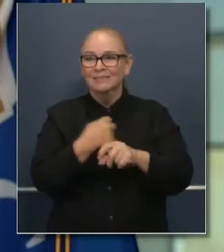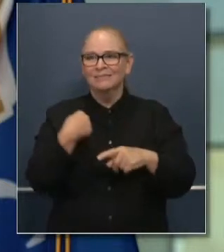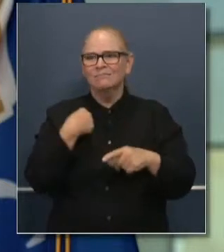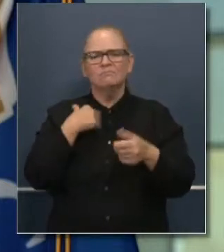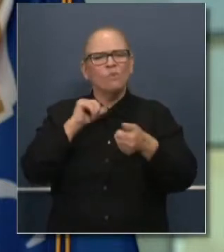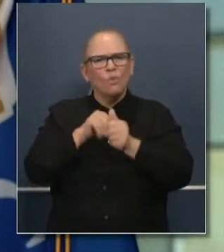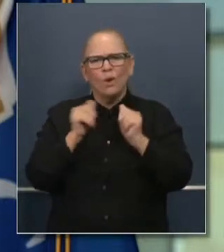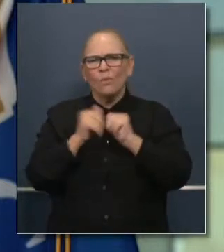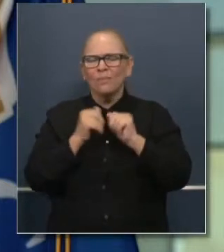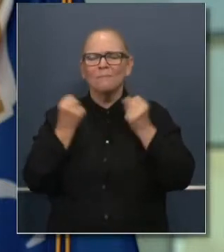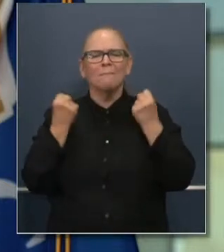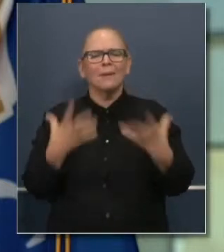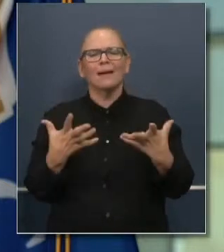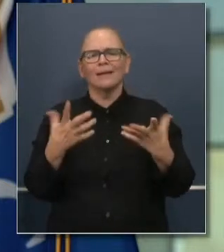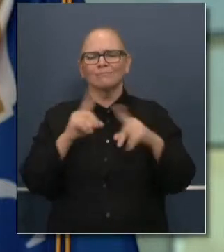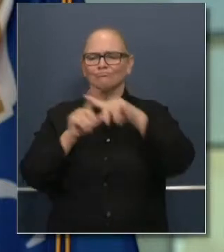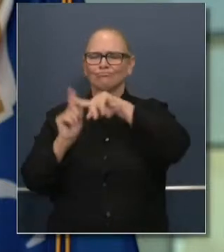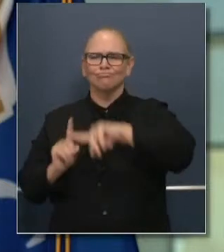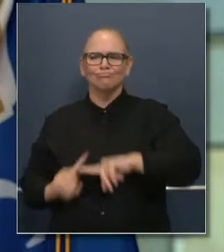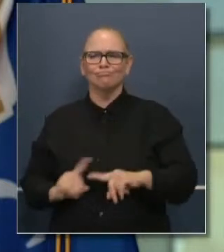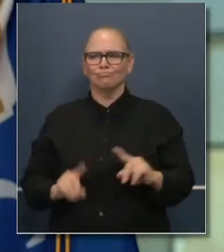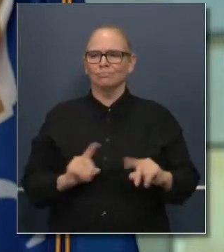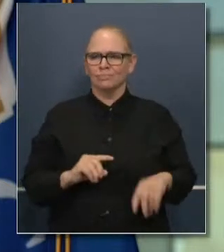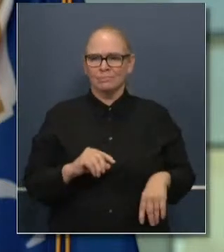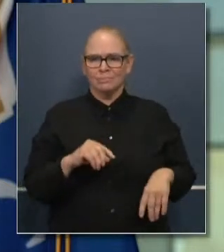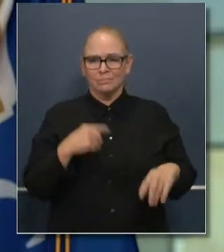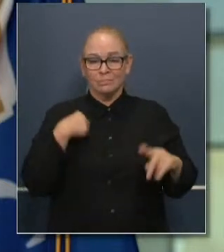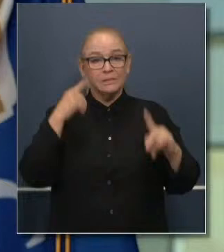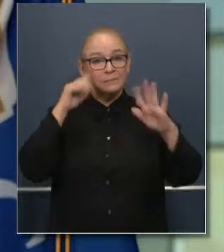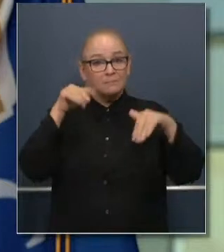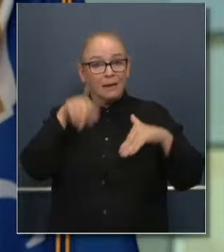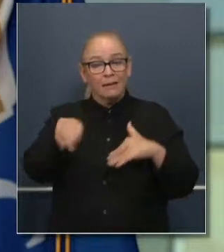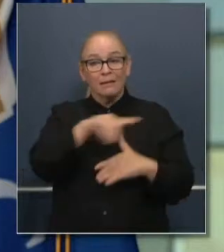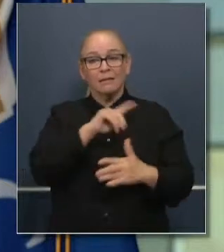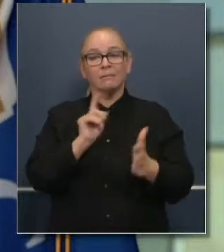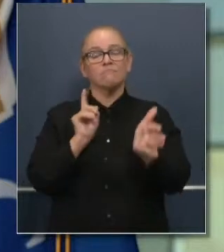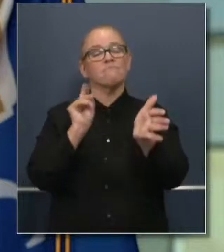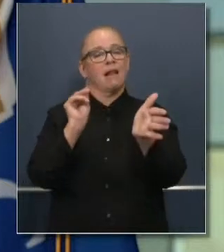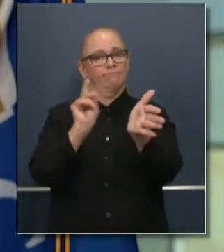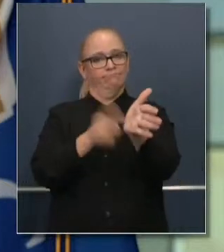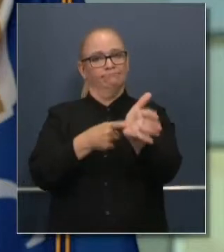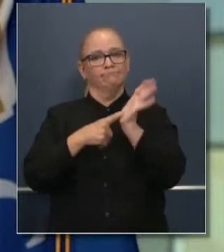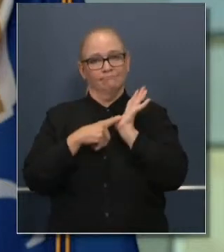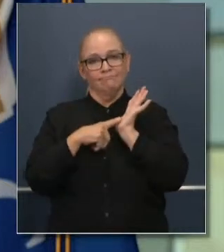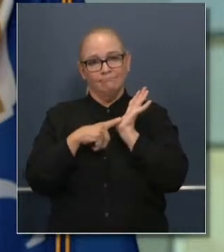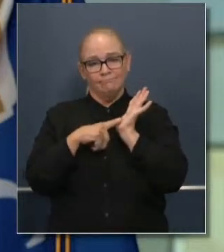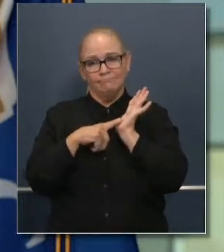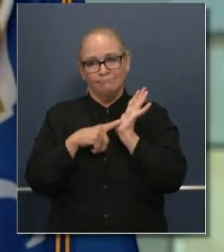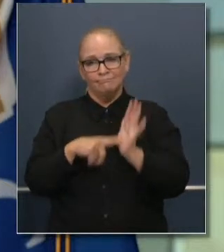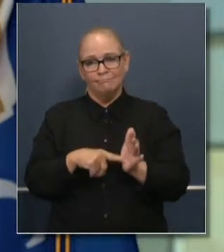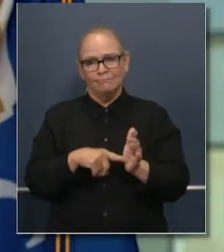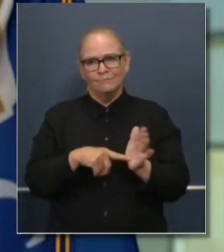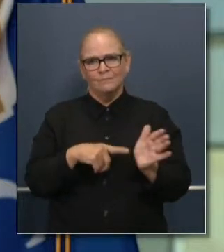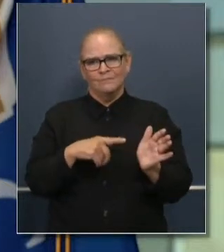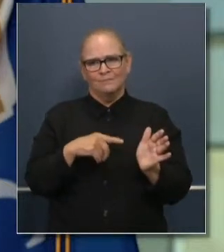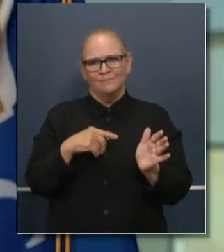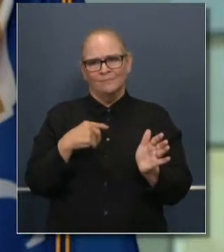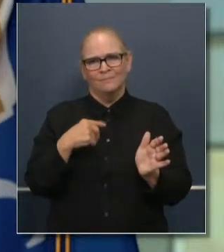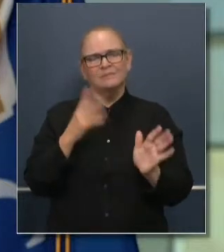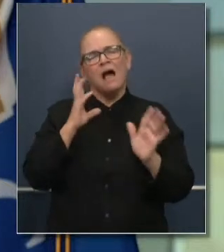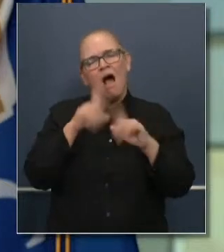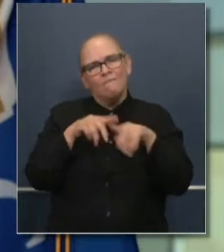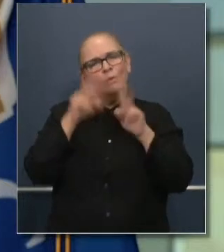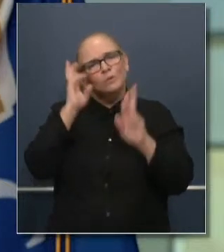and cooperation, and I expect and really demand respectfully that spirit of collaboration